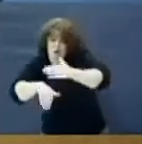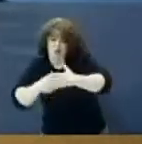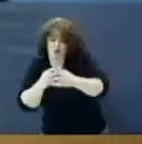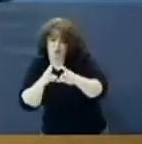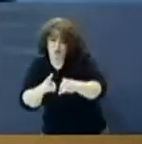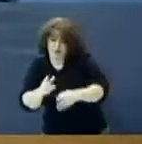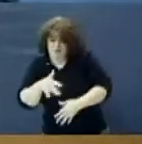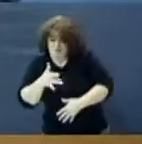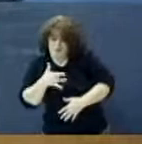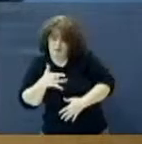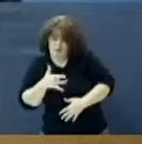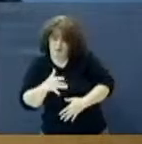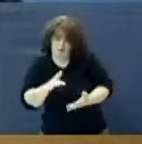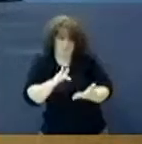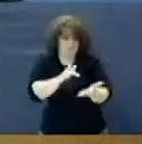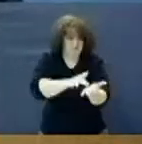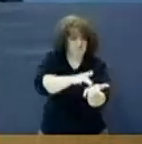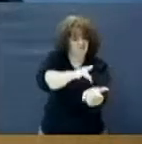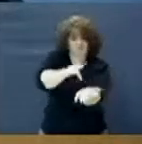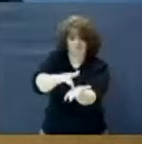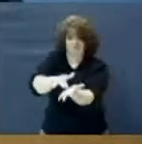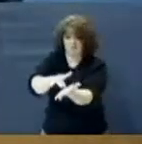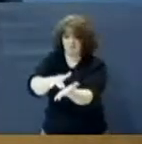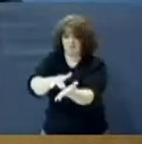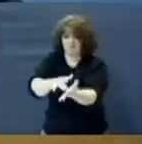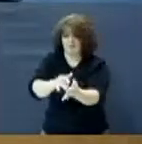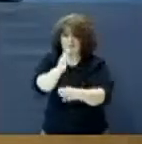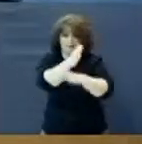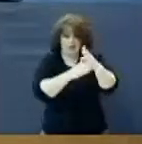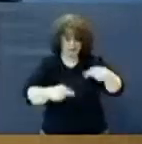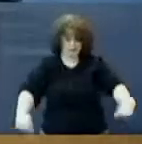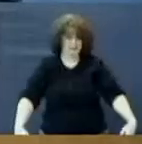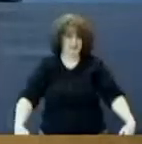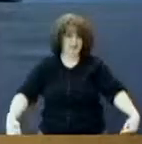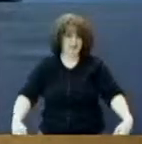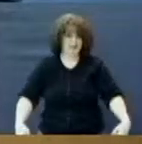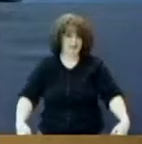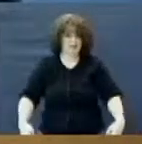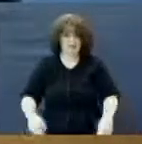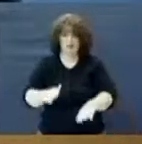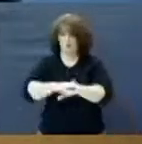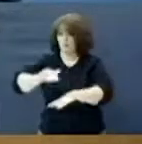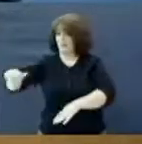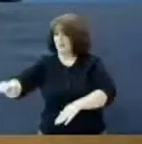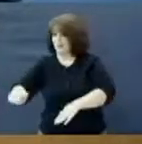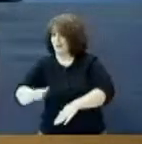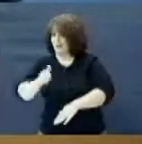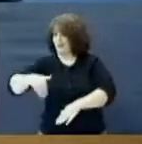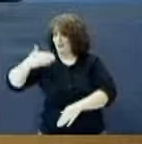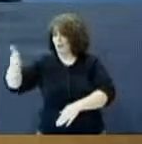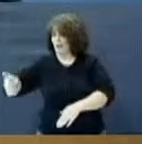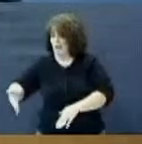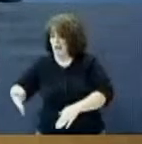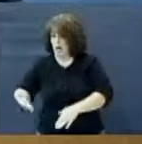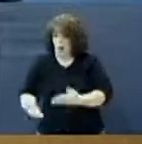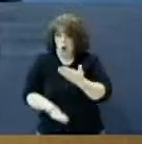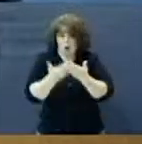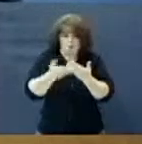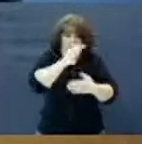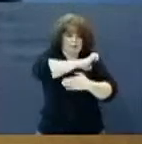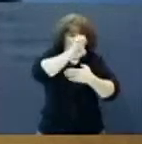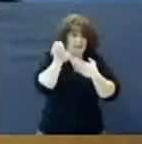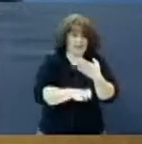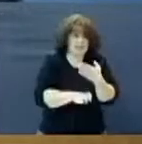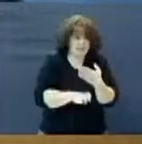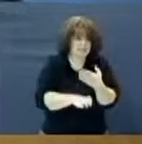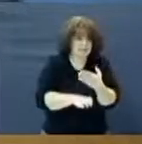feeling around on his hands and knees. Got over on the other side, just about to the end. And